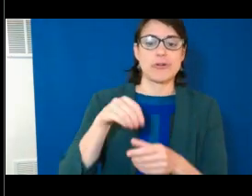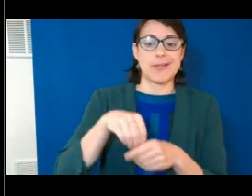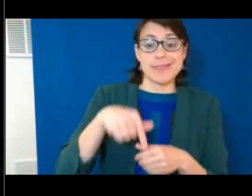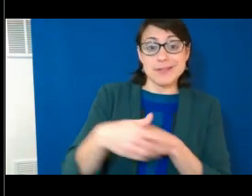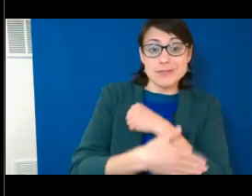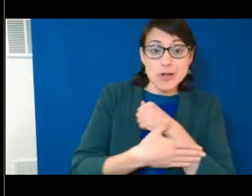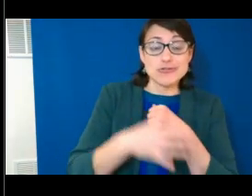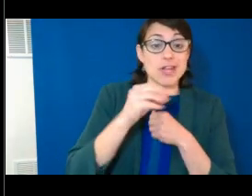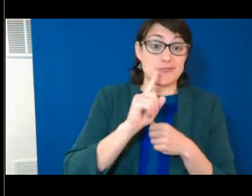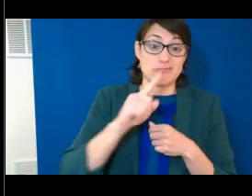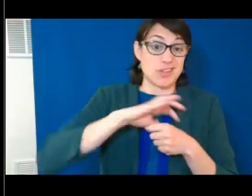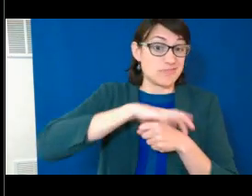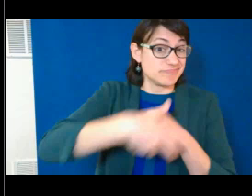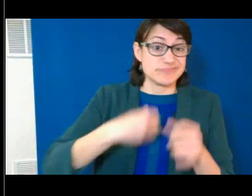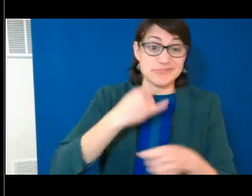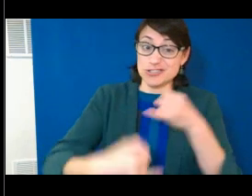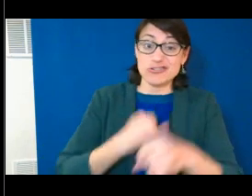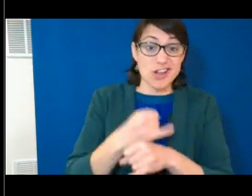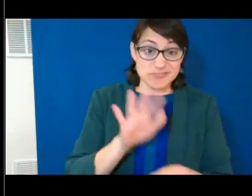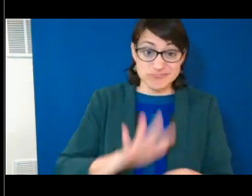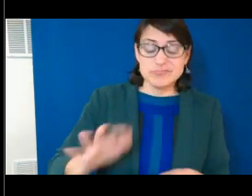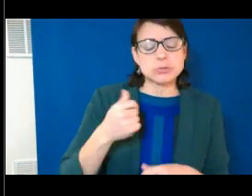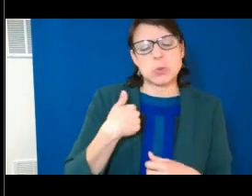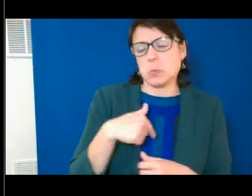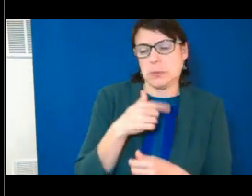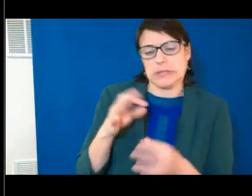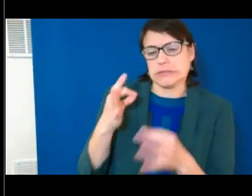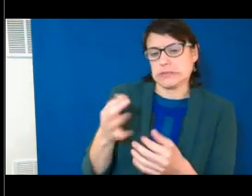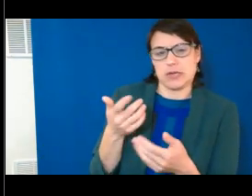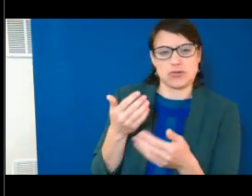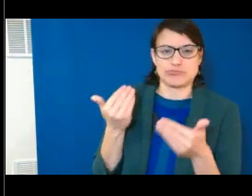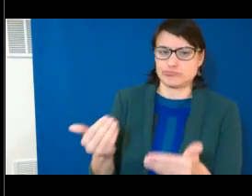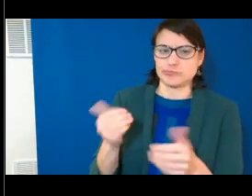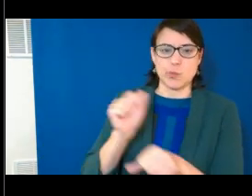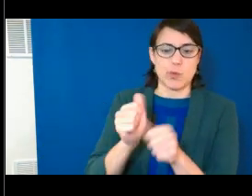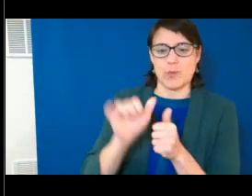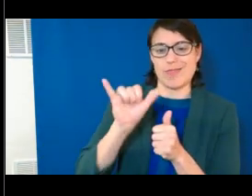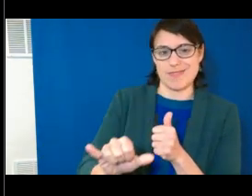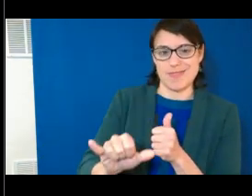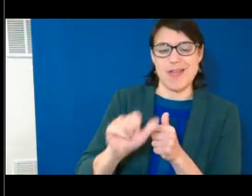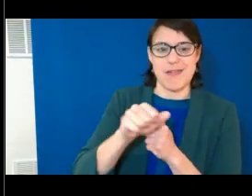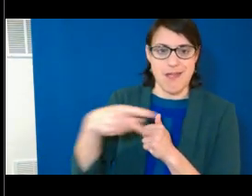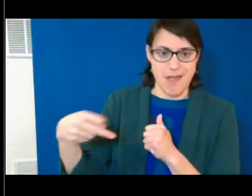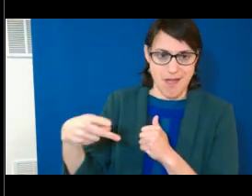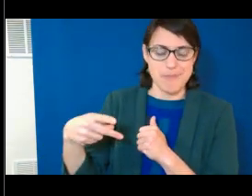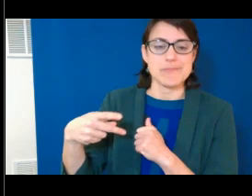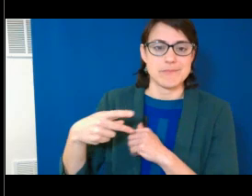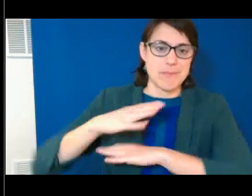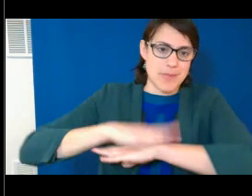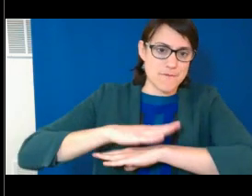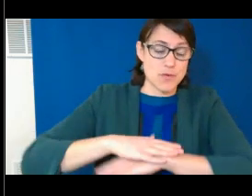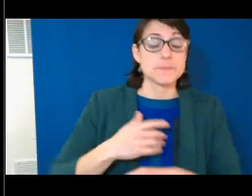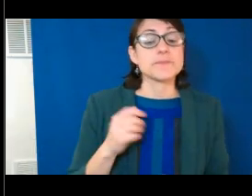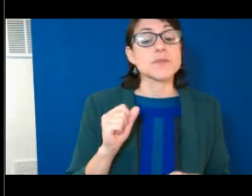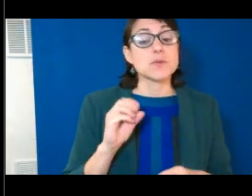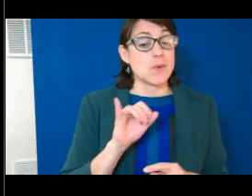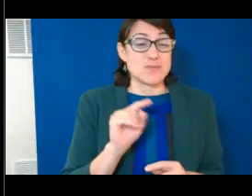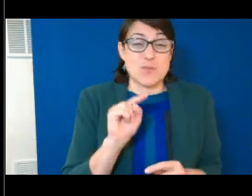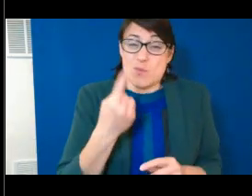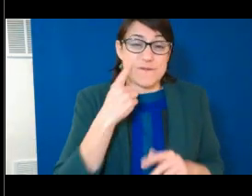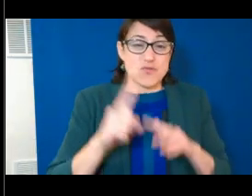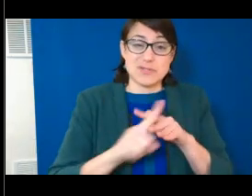particular platform. So when I was speaking at it for the Trash-Free Waters perspective, it was only for that escape trash assessment protocol, the